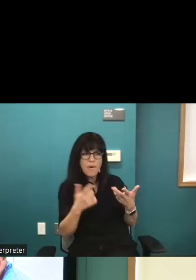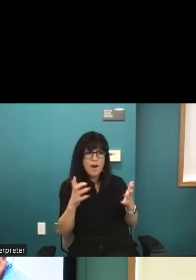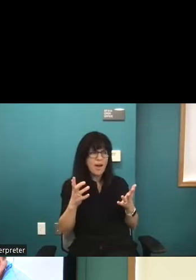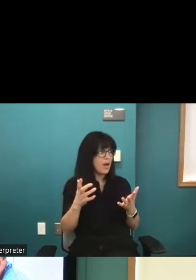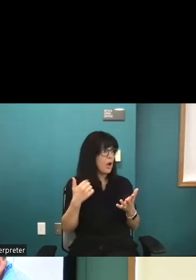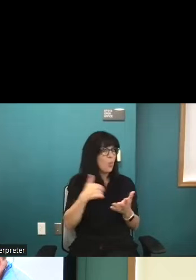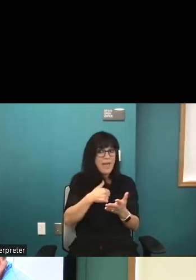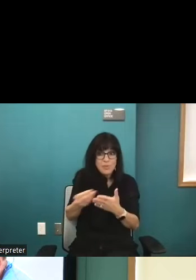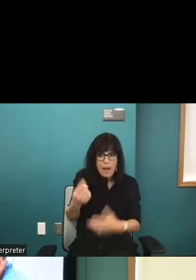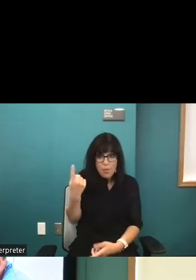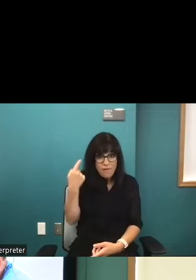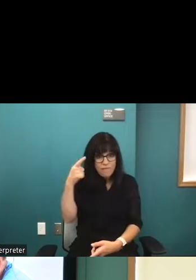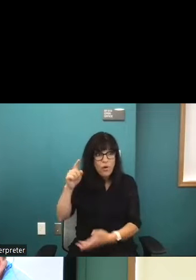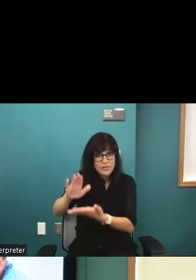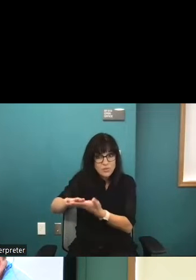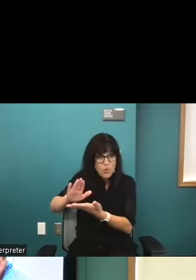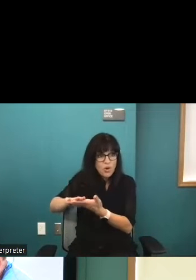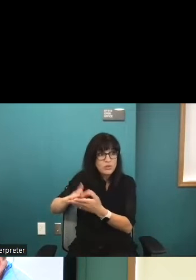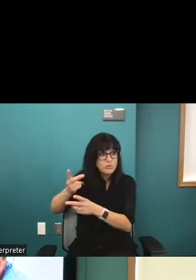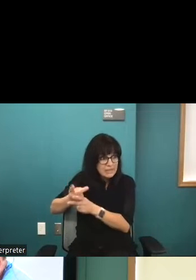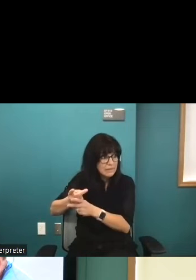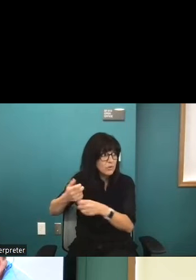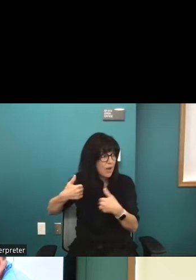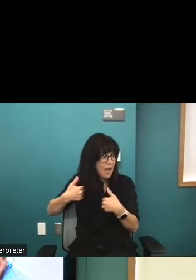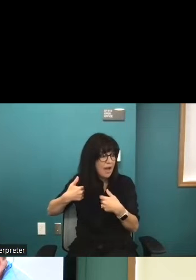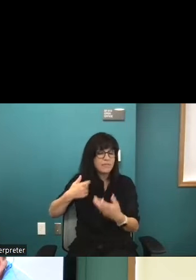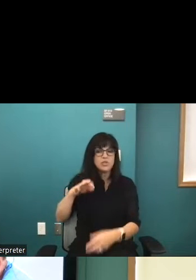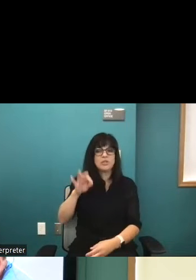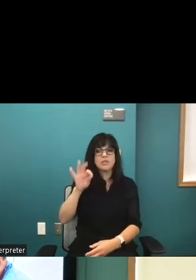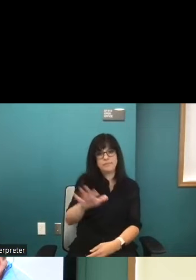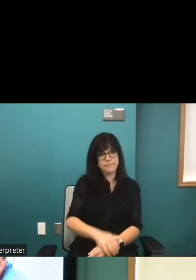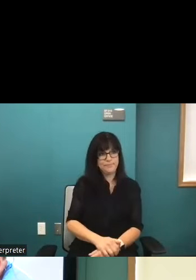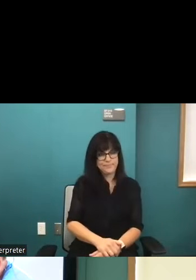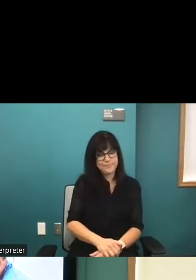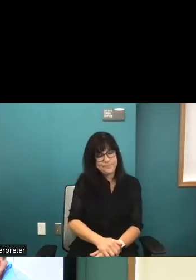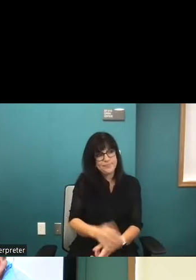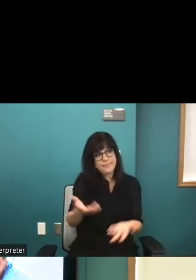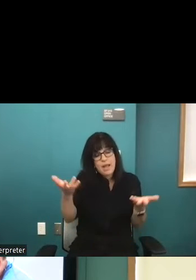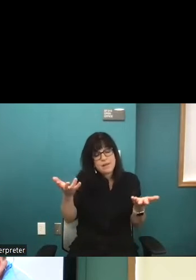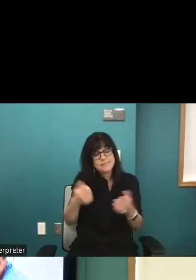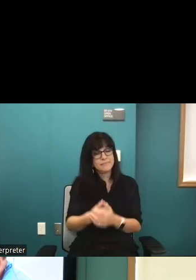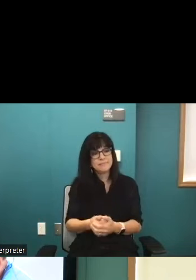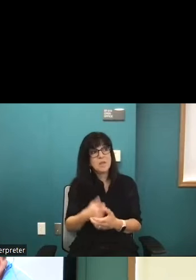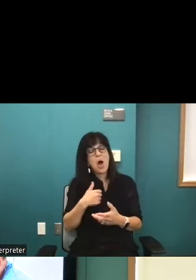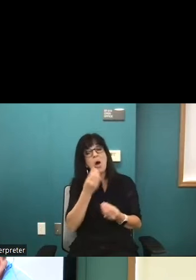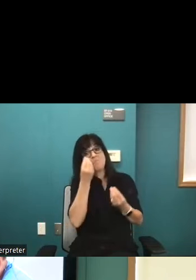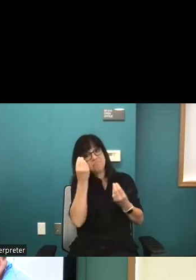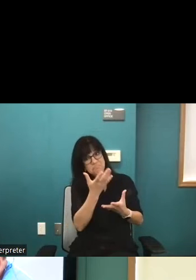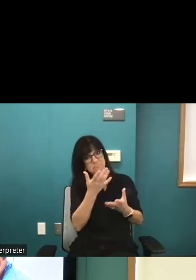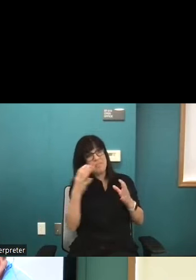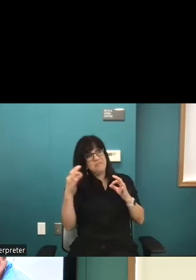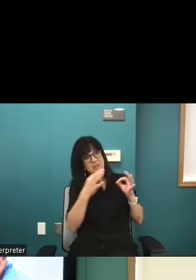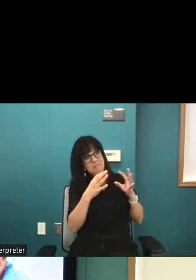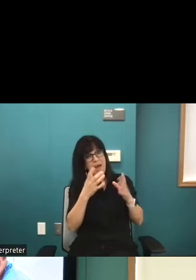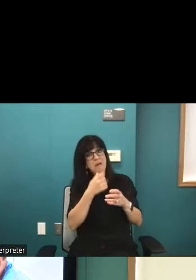now we have to buy one to put in. Anyways, just my 2 cents. Yeah, I'll share the feedback. I'm Please sure that do. a